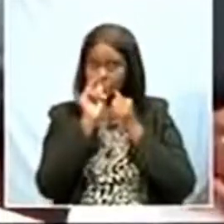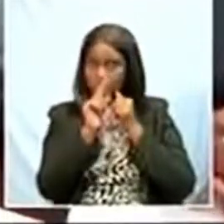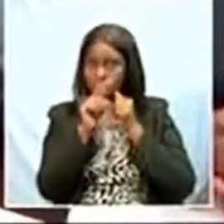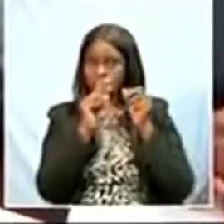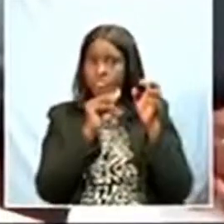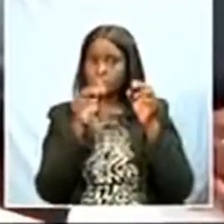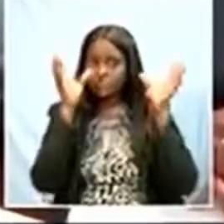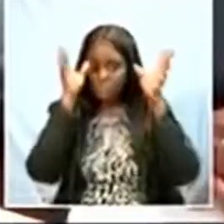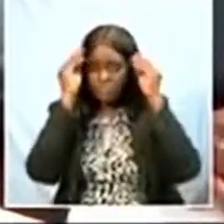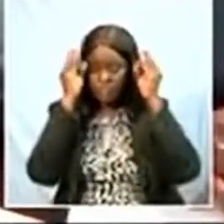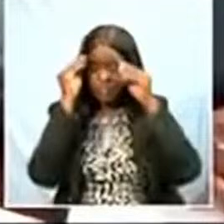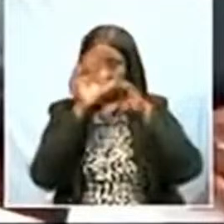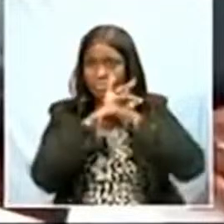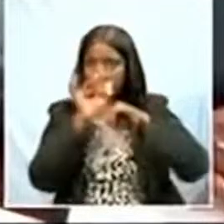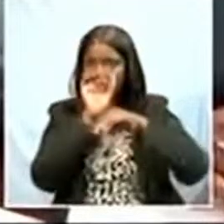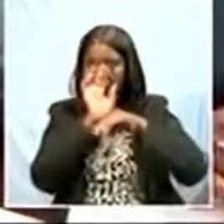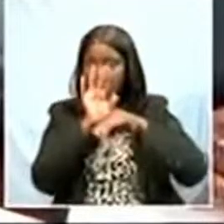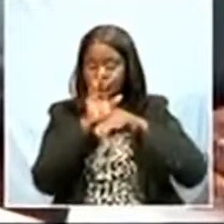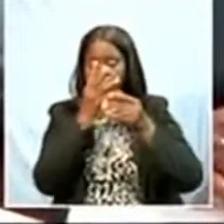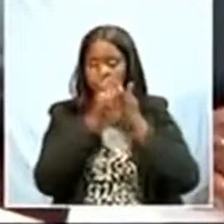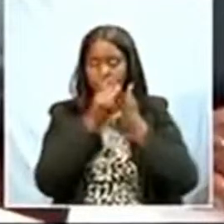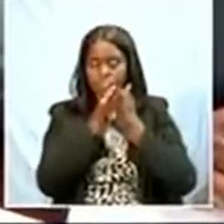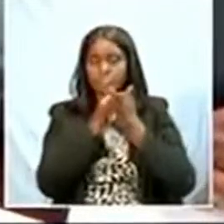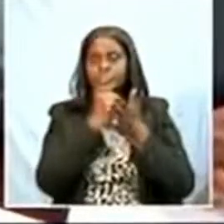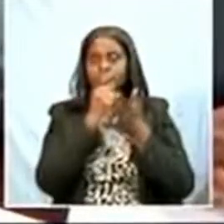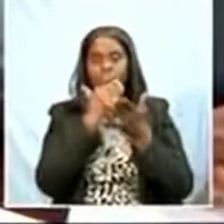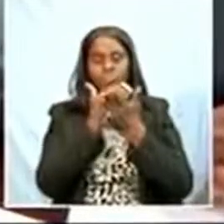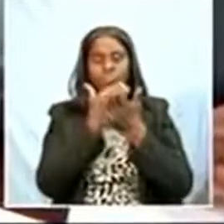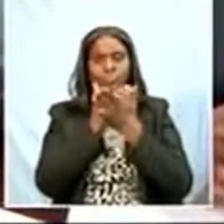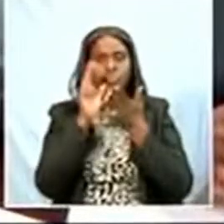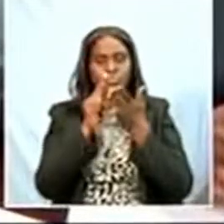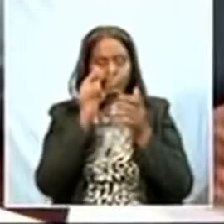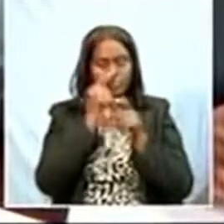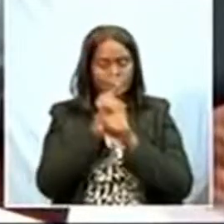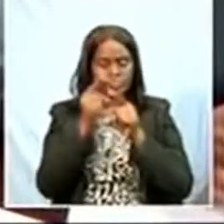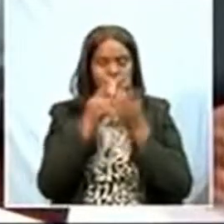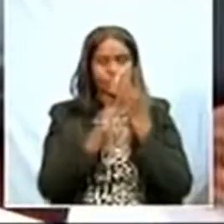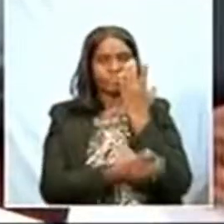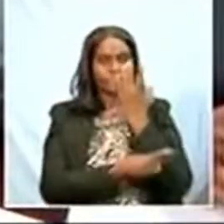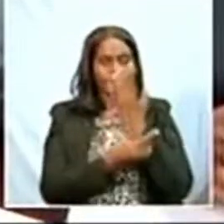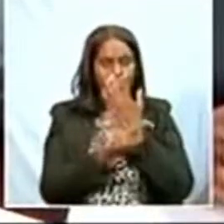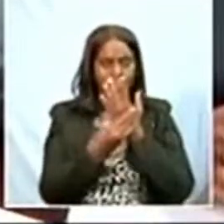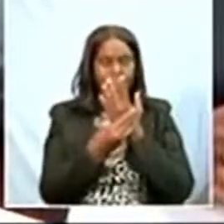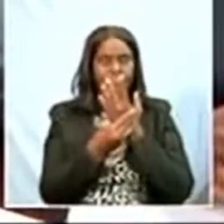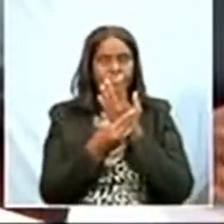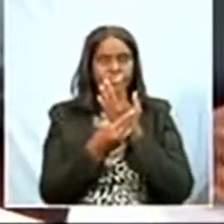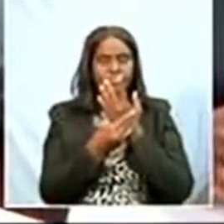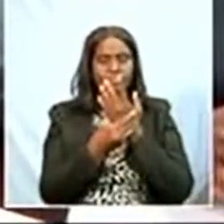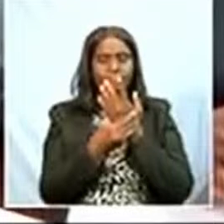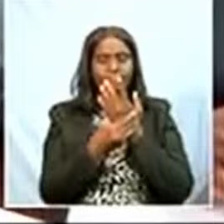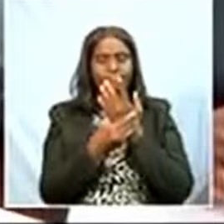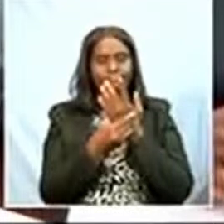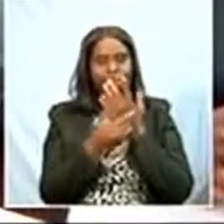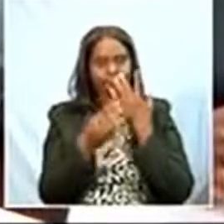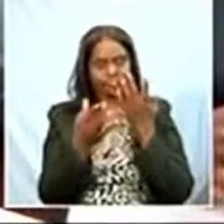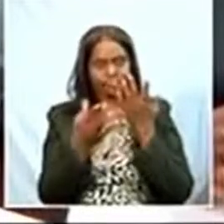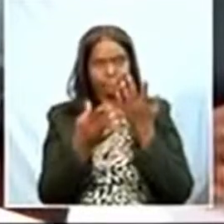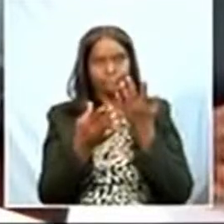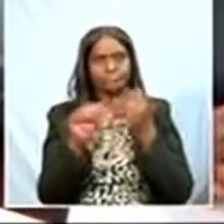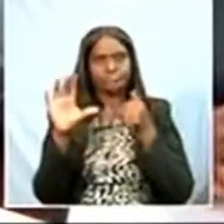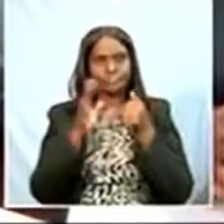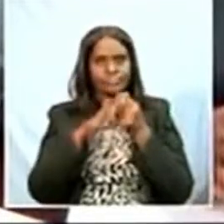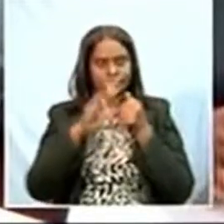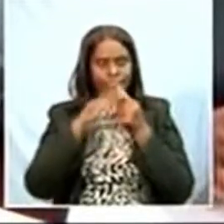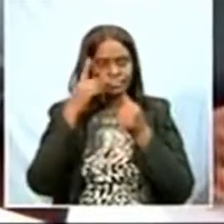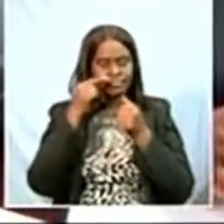knowledge gap, that money is not put to proper use and just goes down the drain, and these citizens still want to come back for